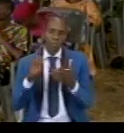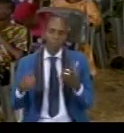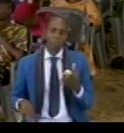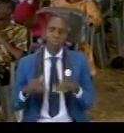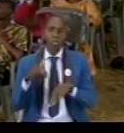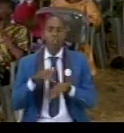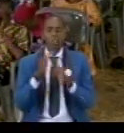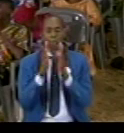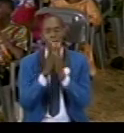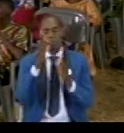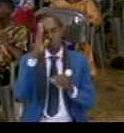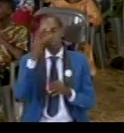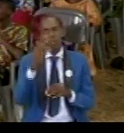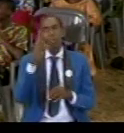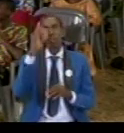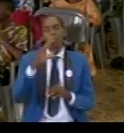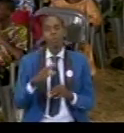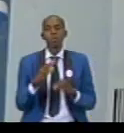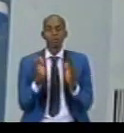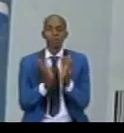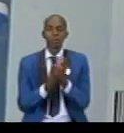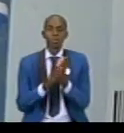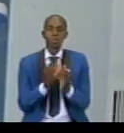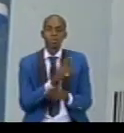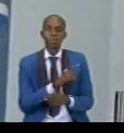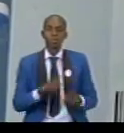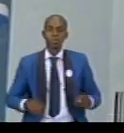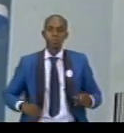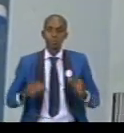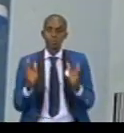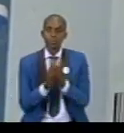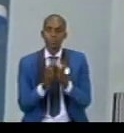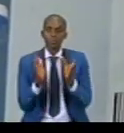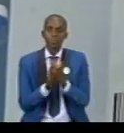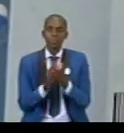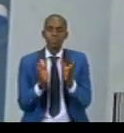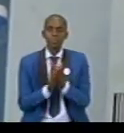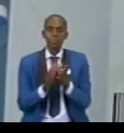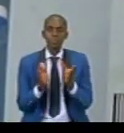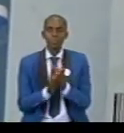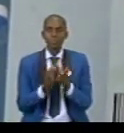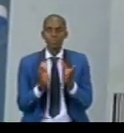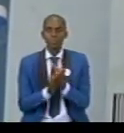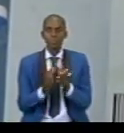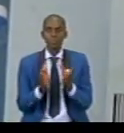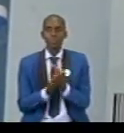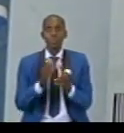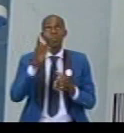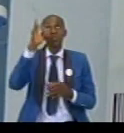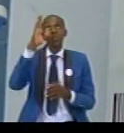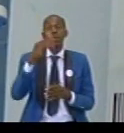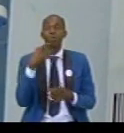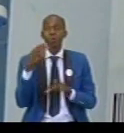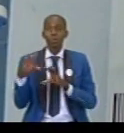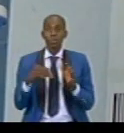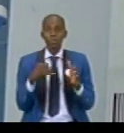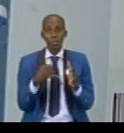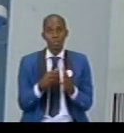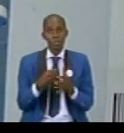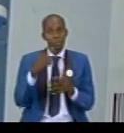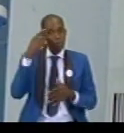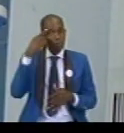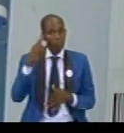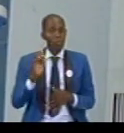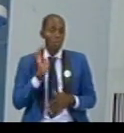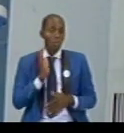the Lord. Put your hand together for Jesus. God who has done this for you, for